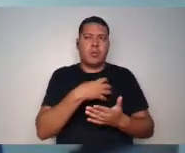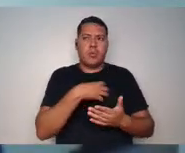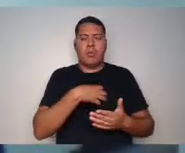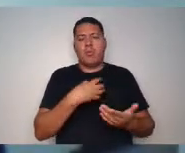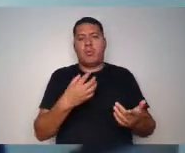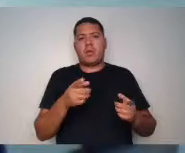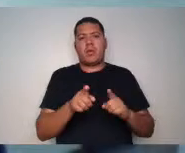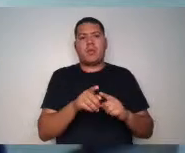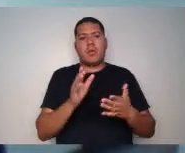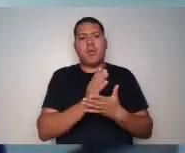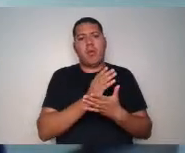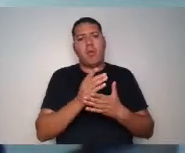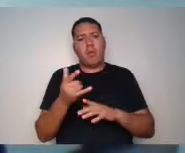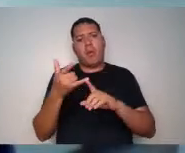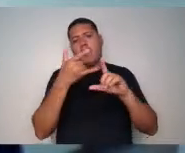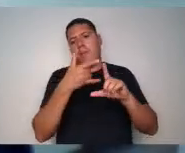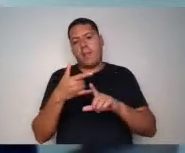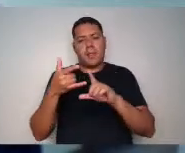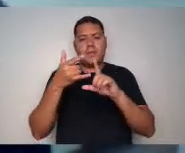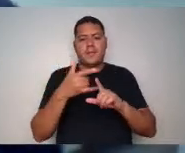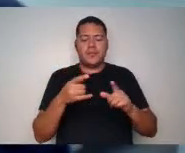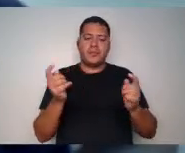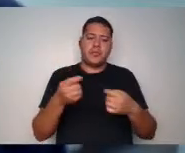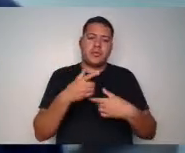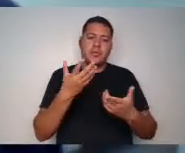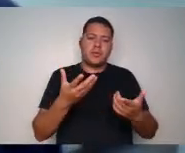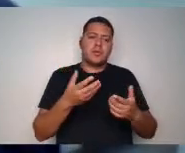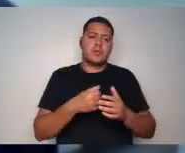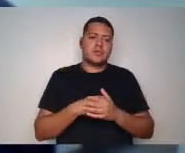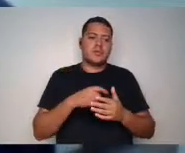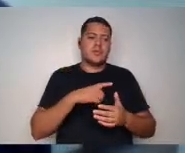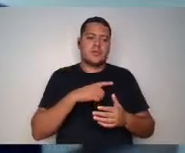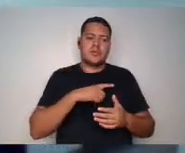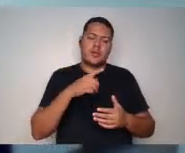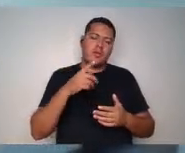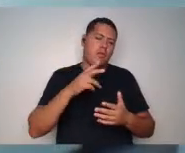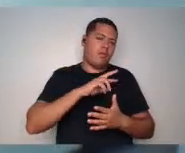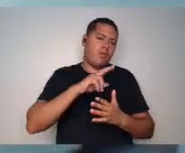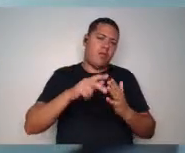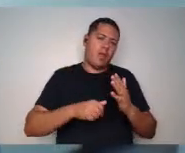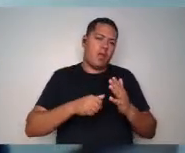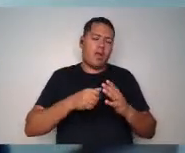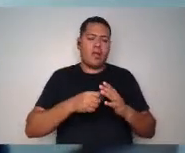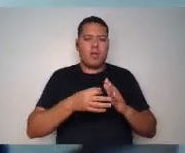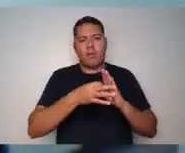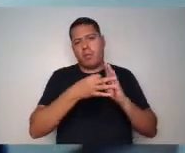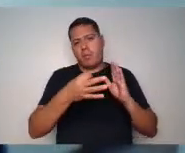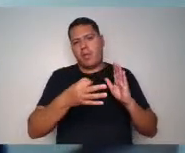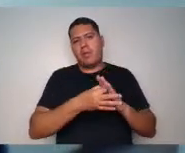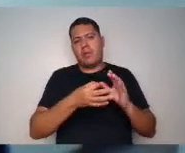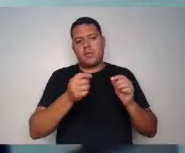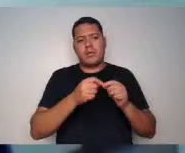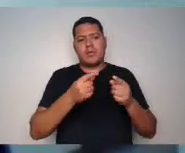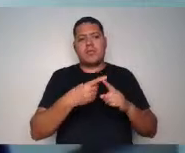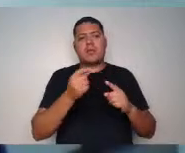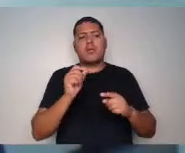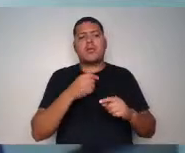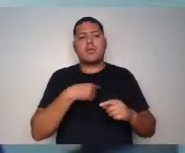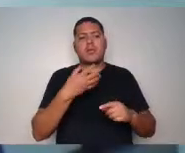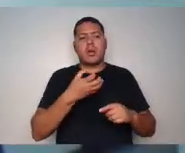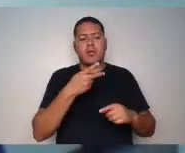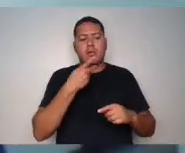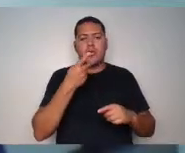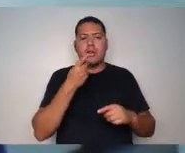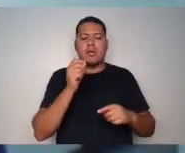made to create and to be able to make a platform work. So I would have many comments to make, but what I